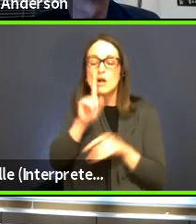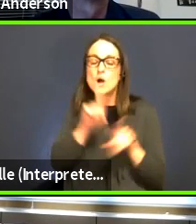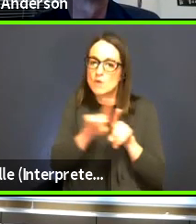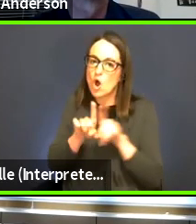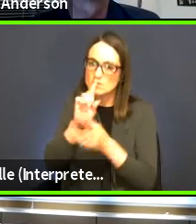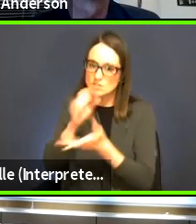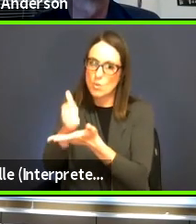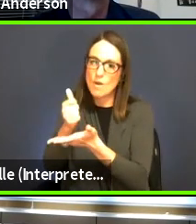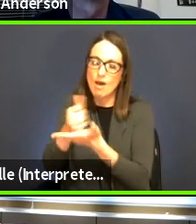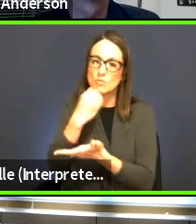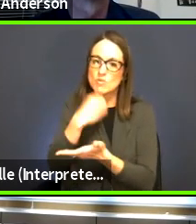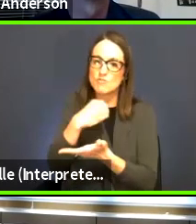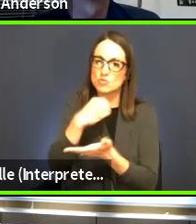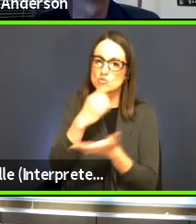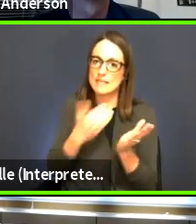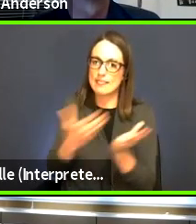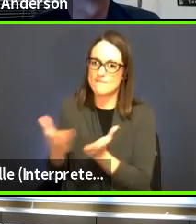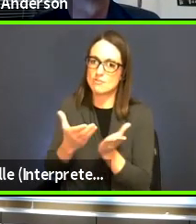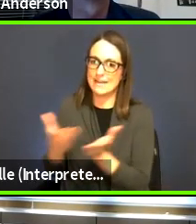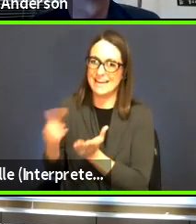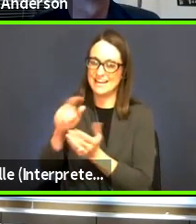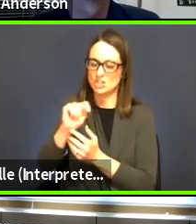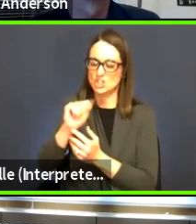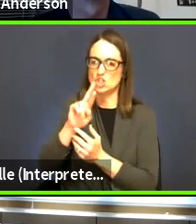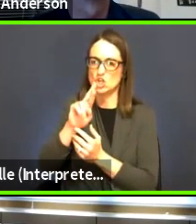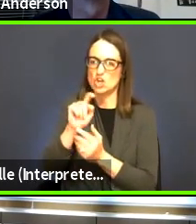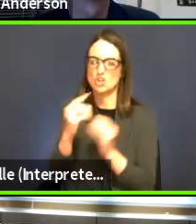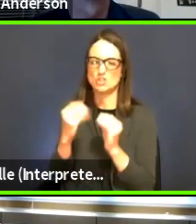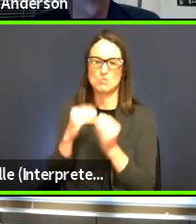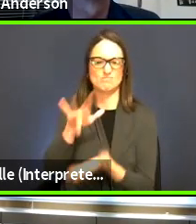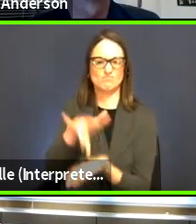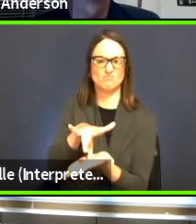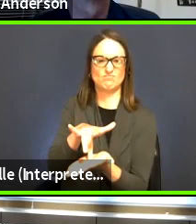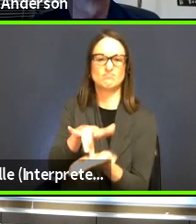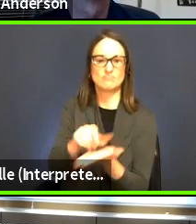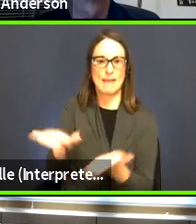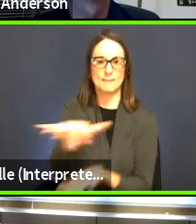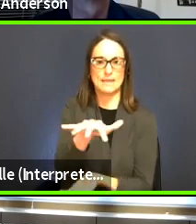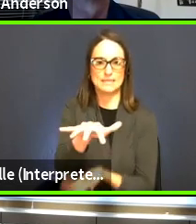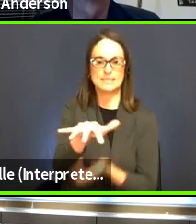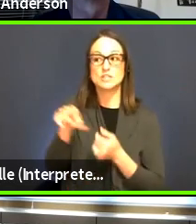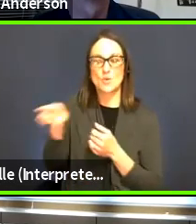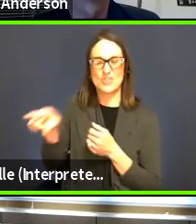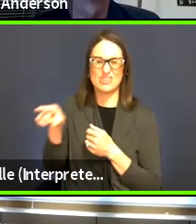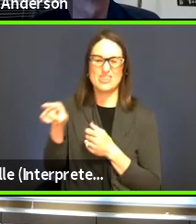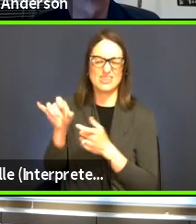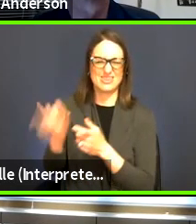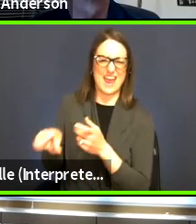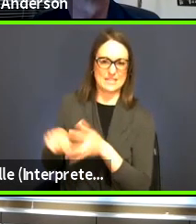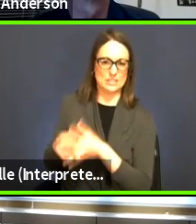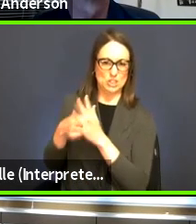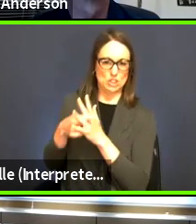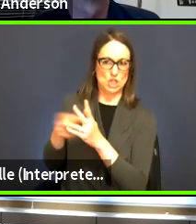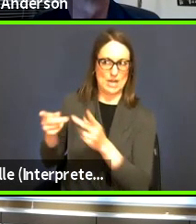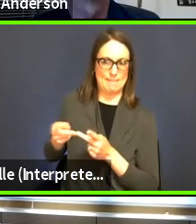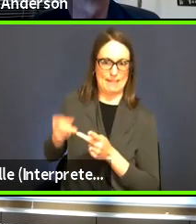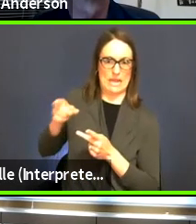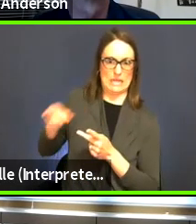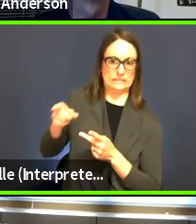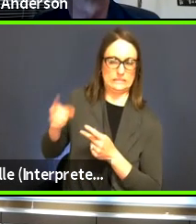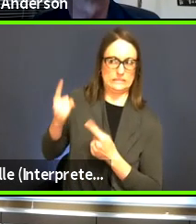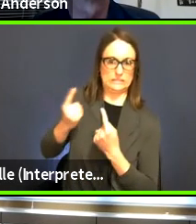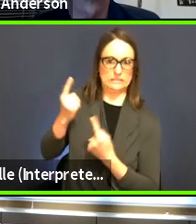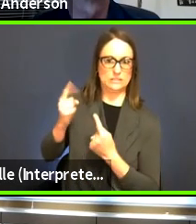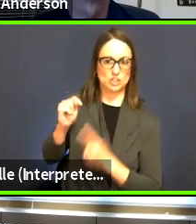it's a little bit centralized. So I believe that's our starting place. We